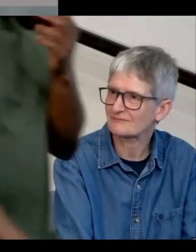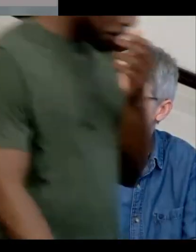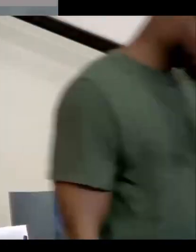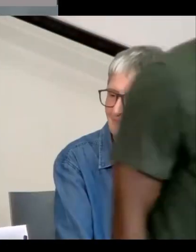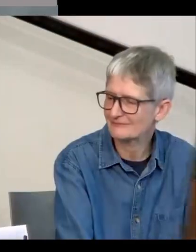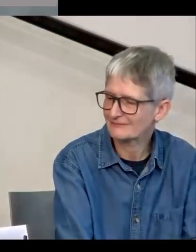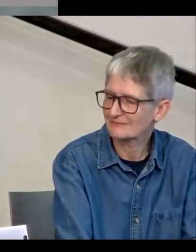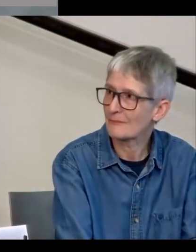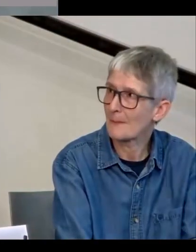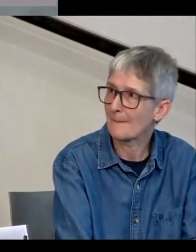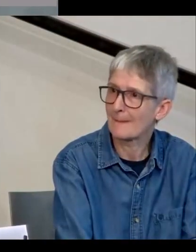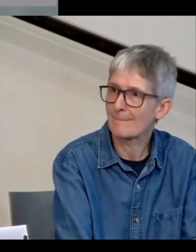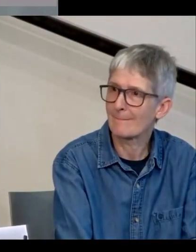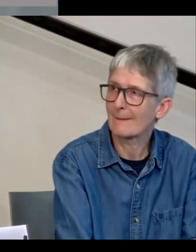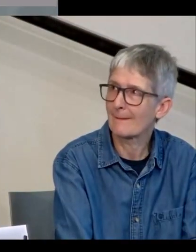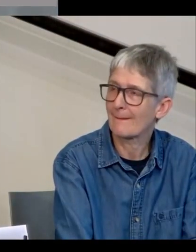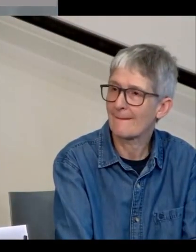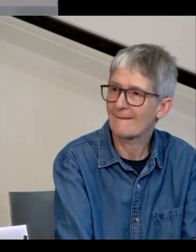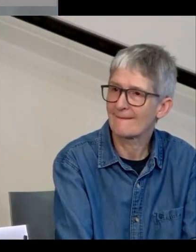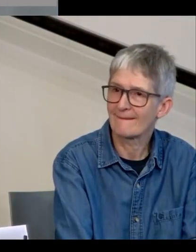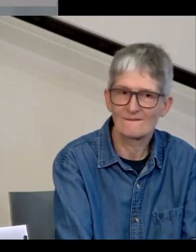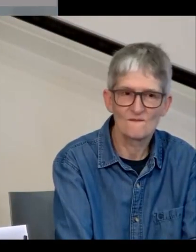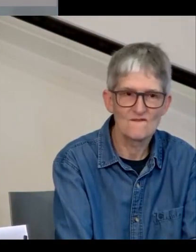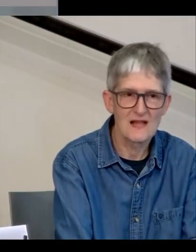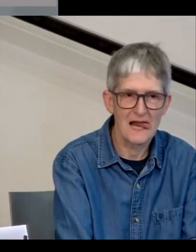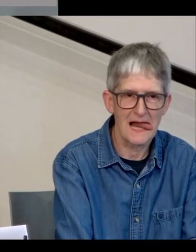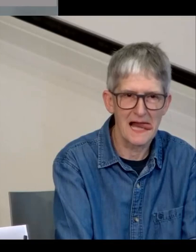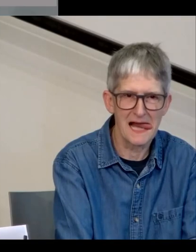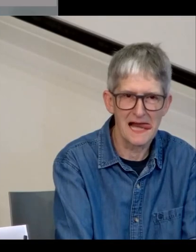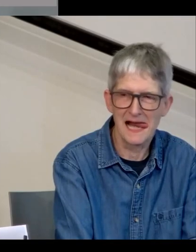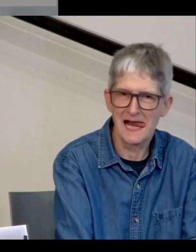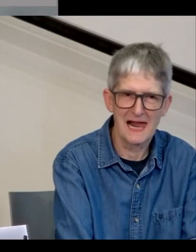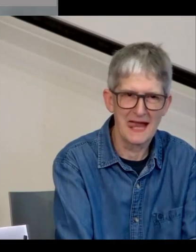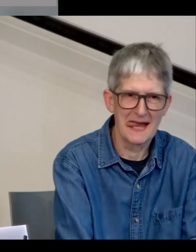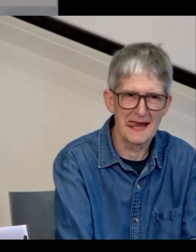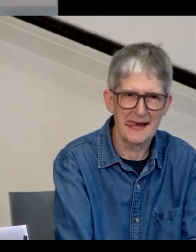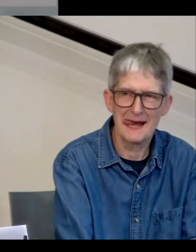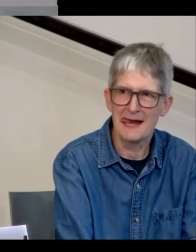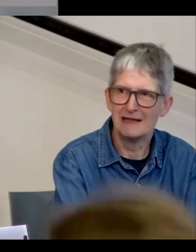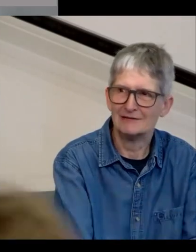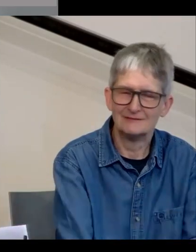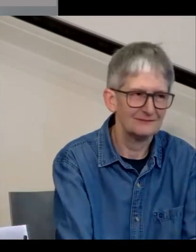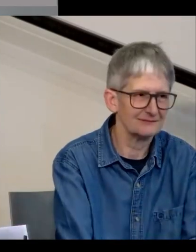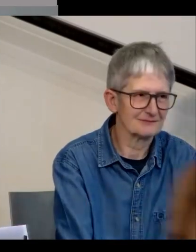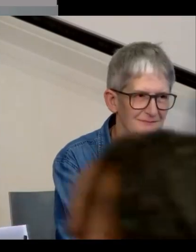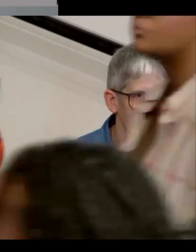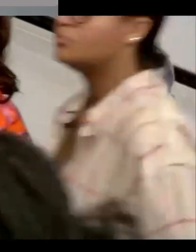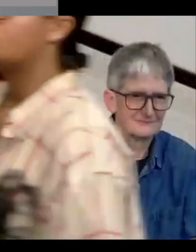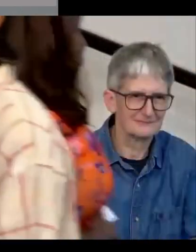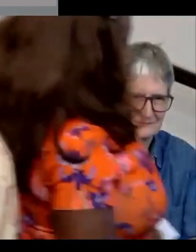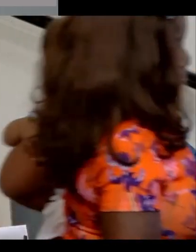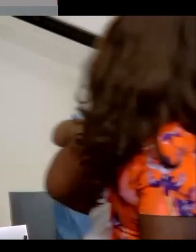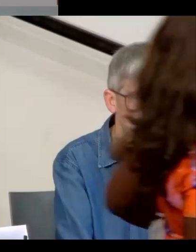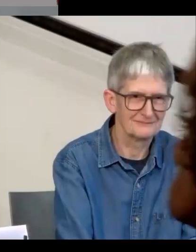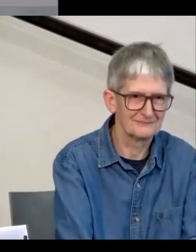can go to your groups this way. And why not take a couple of minutes to find out what someone near you is doing during